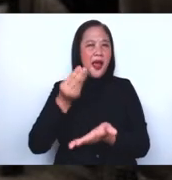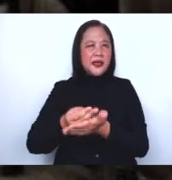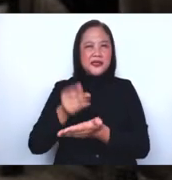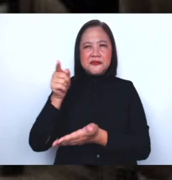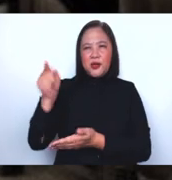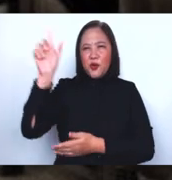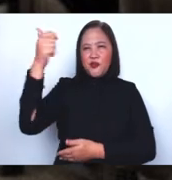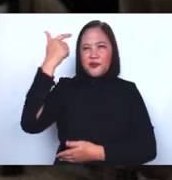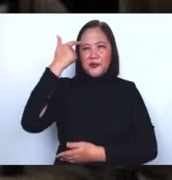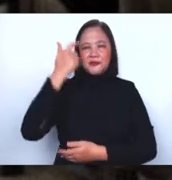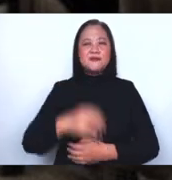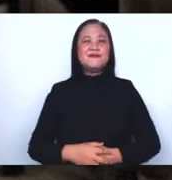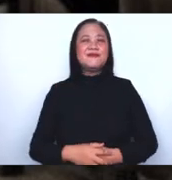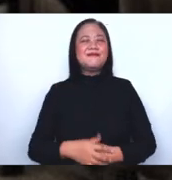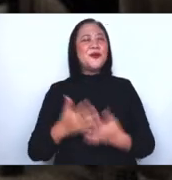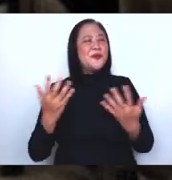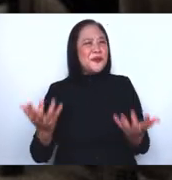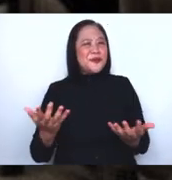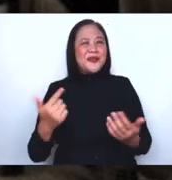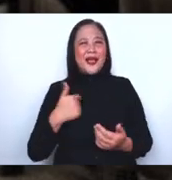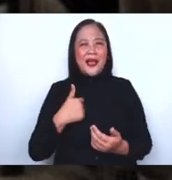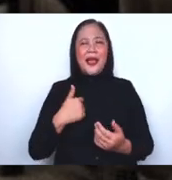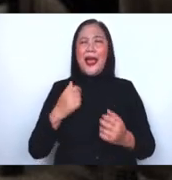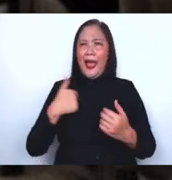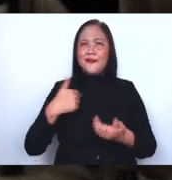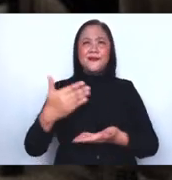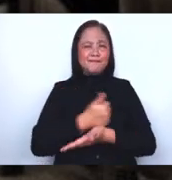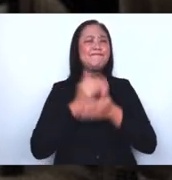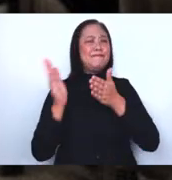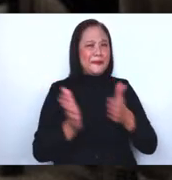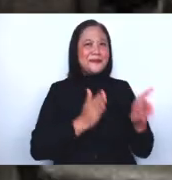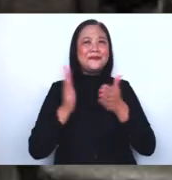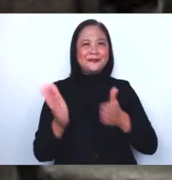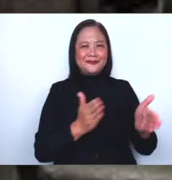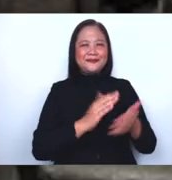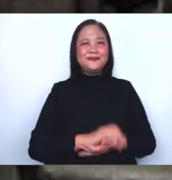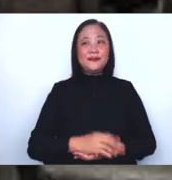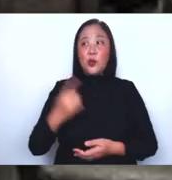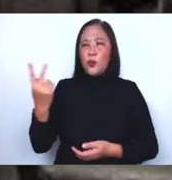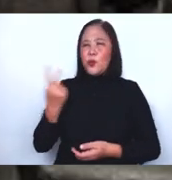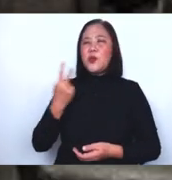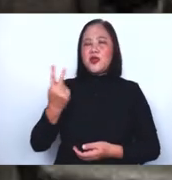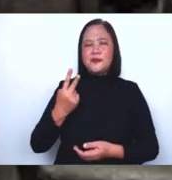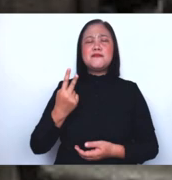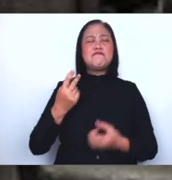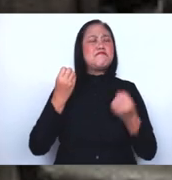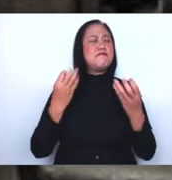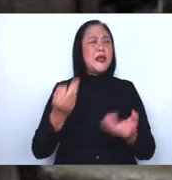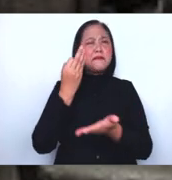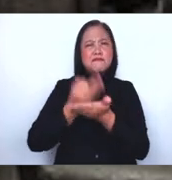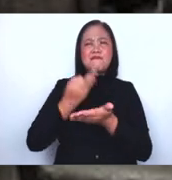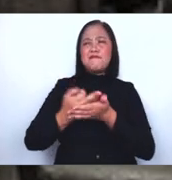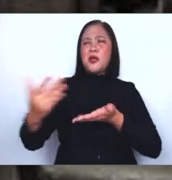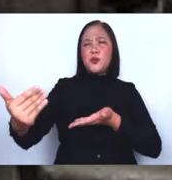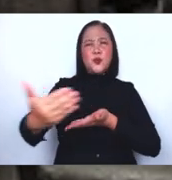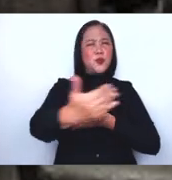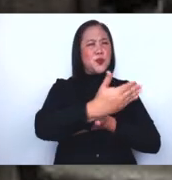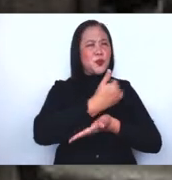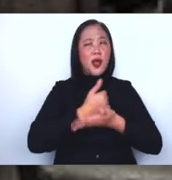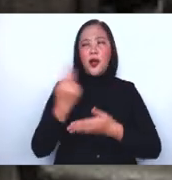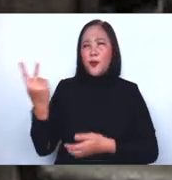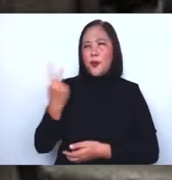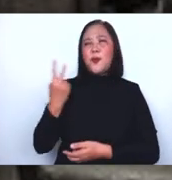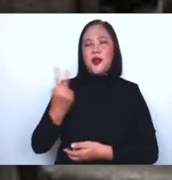government. Oh, I have it all planned out. We will make money, Paula. We